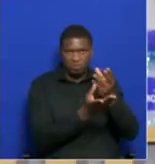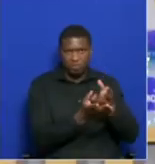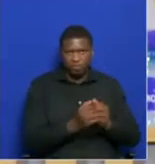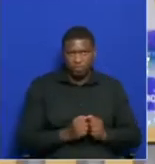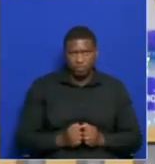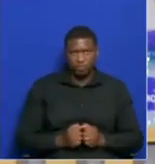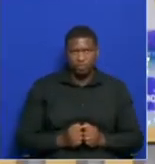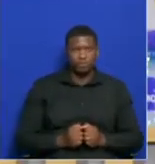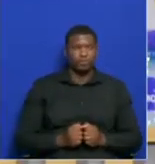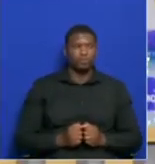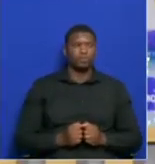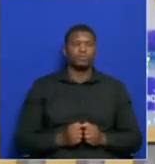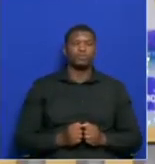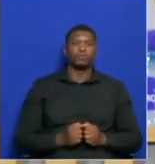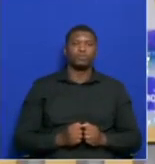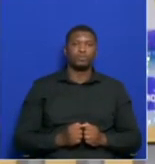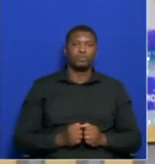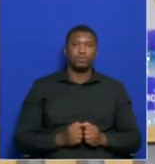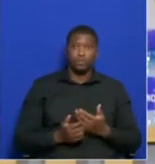Can I proceed?